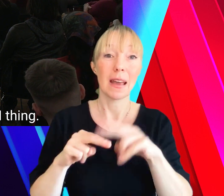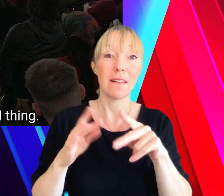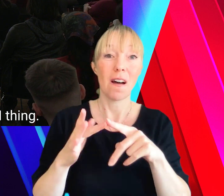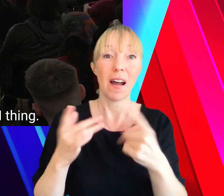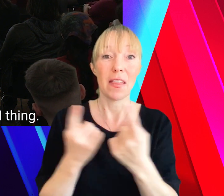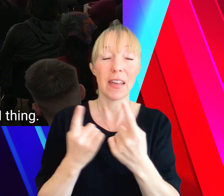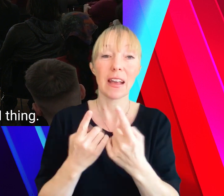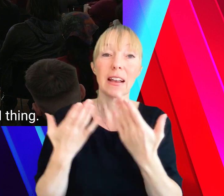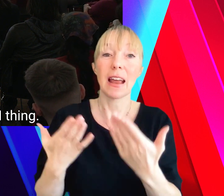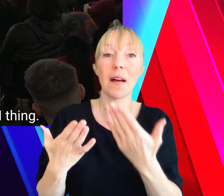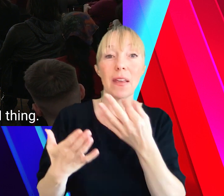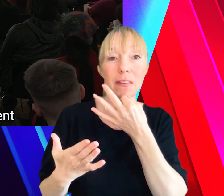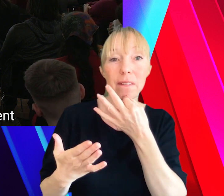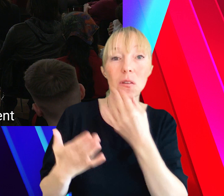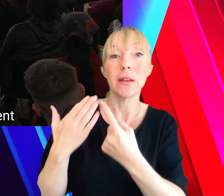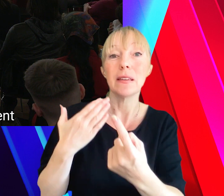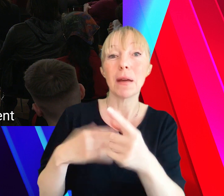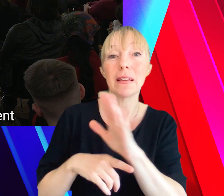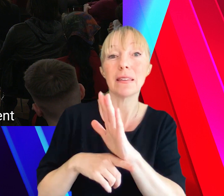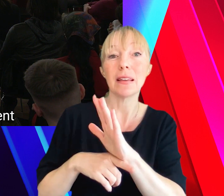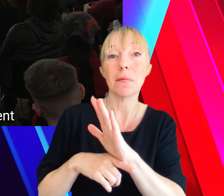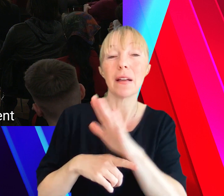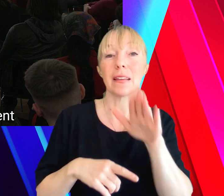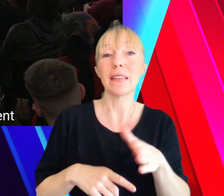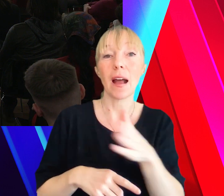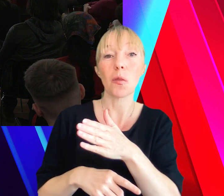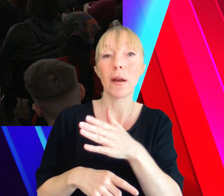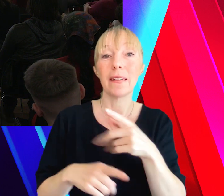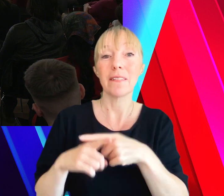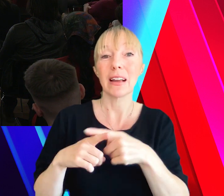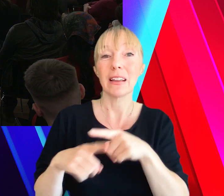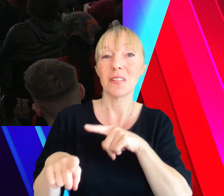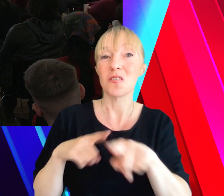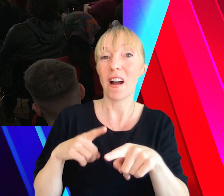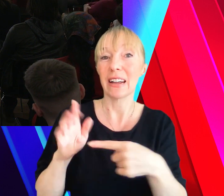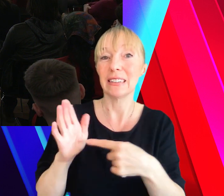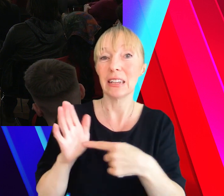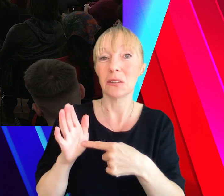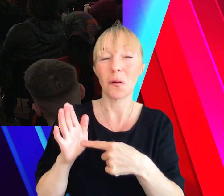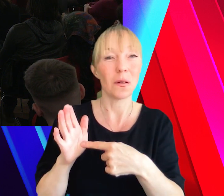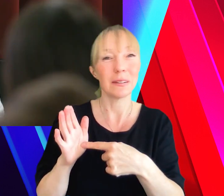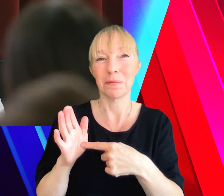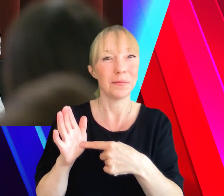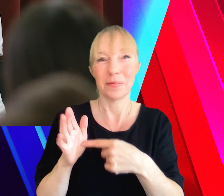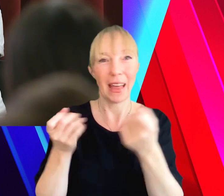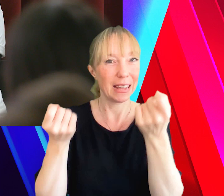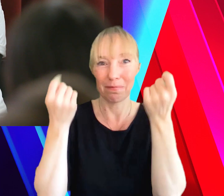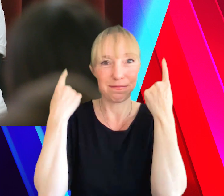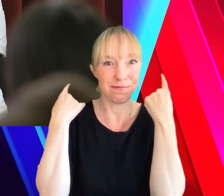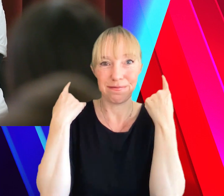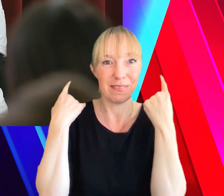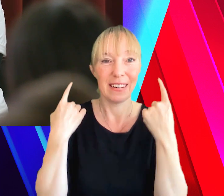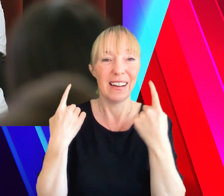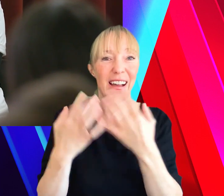through a BFI thing, and now there's a couple of like independent cinemas in the southwest of England who are trying TikTok, and